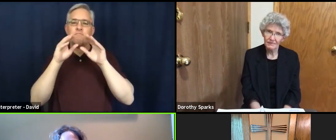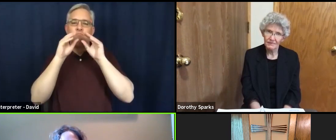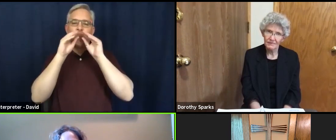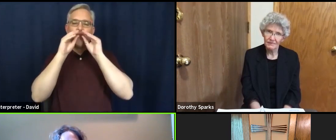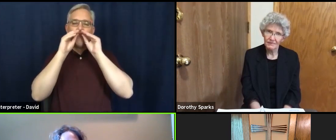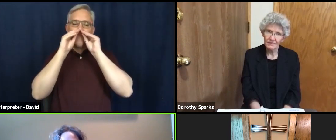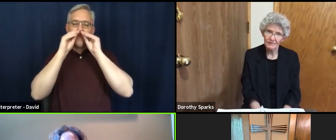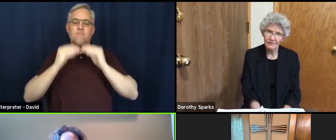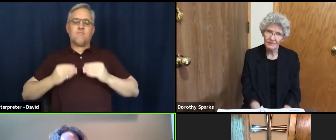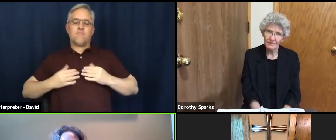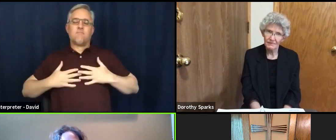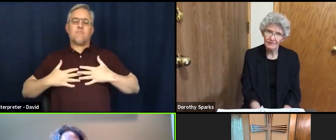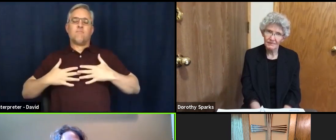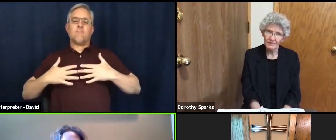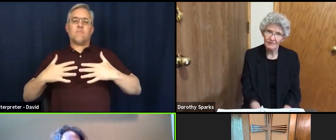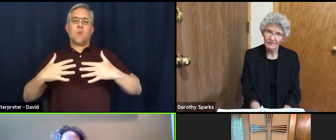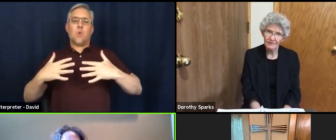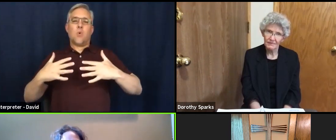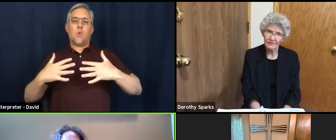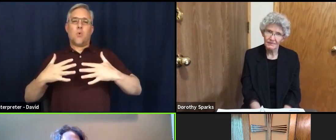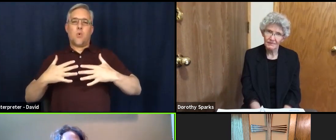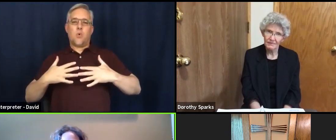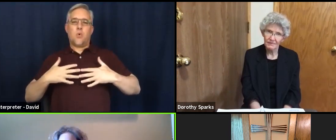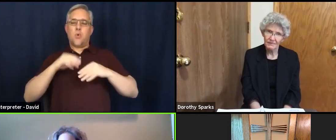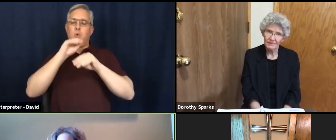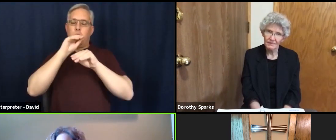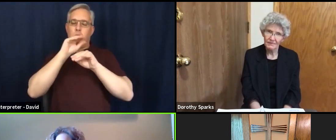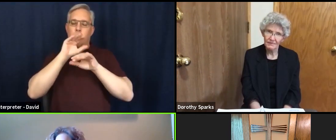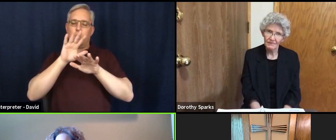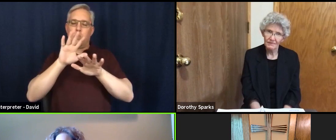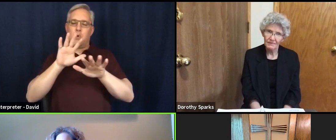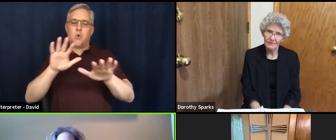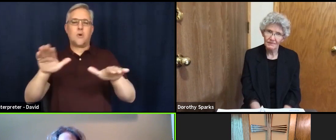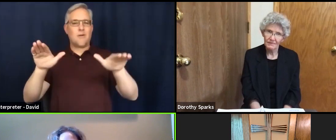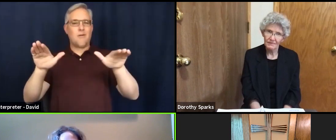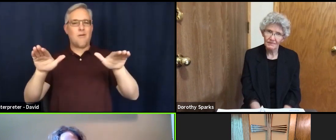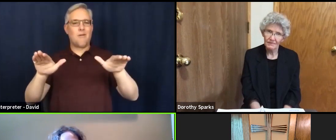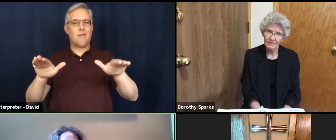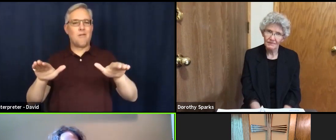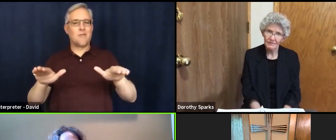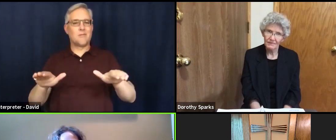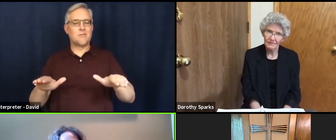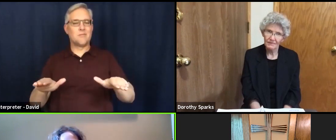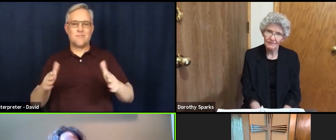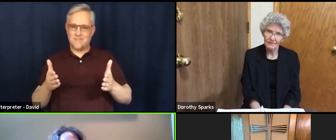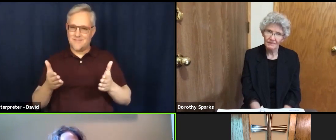that let your body draw closer to God